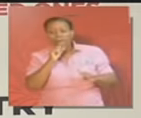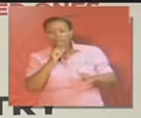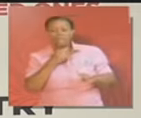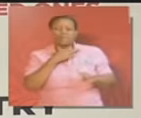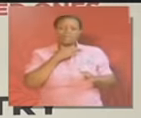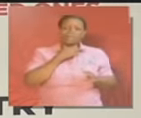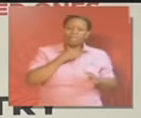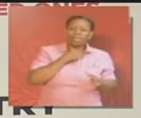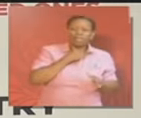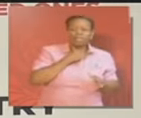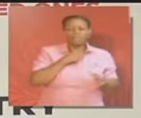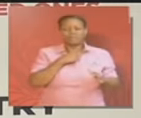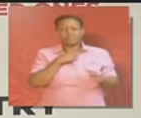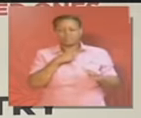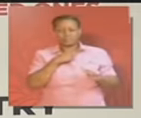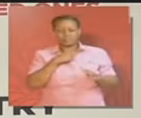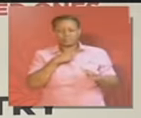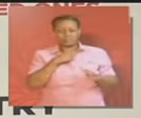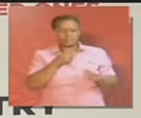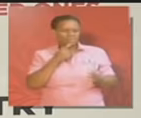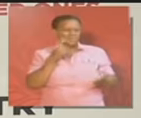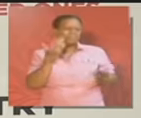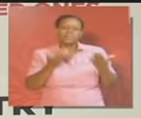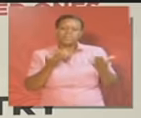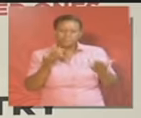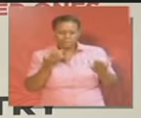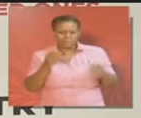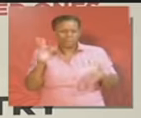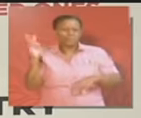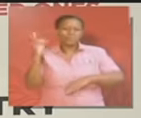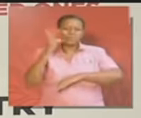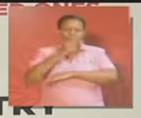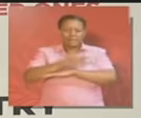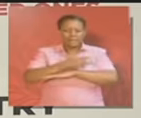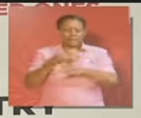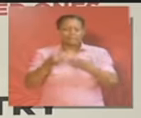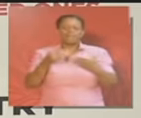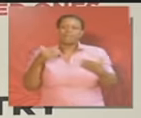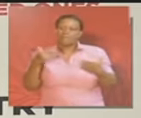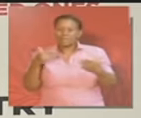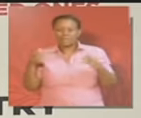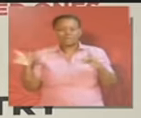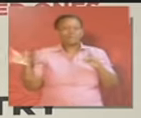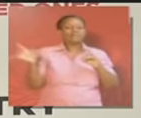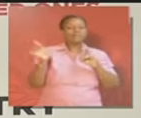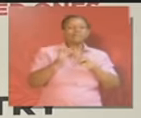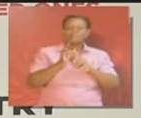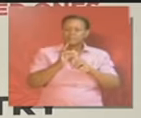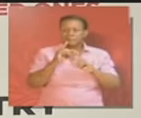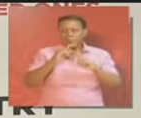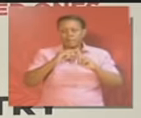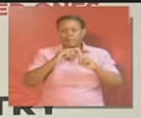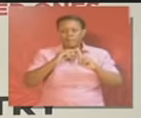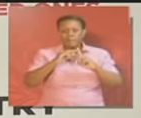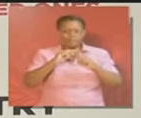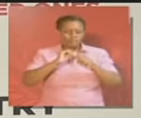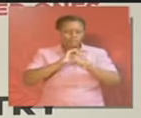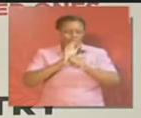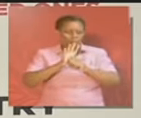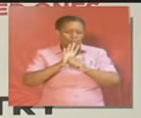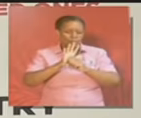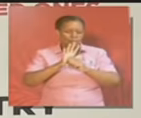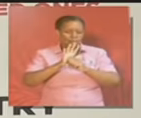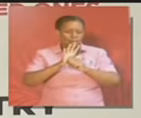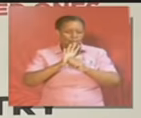that when we're contact tracing, we'll go back as far as 2 days beyond or before your onset of symptoms. So for example, if